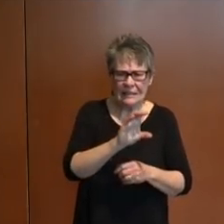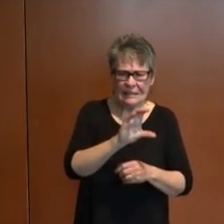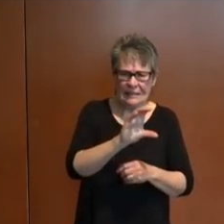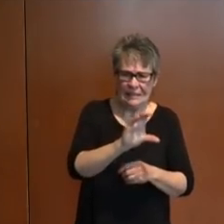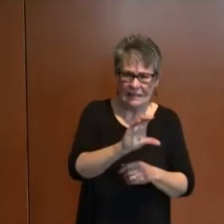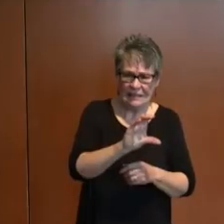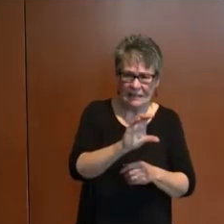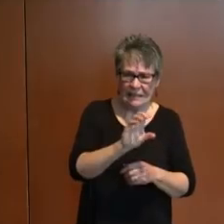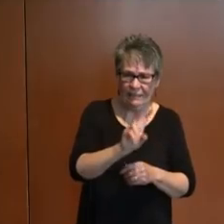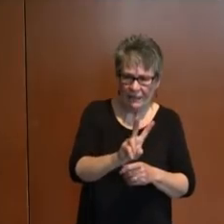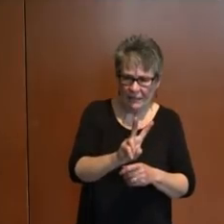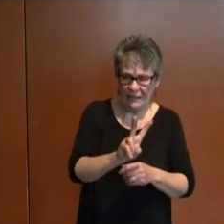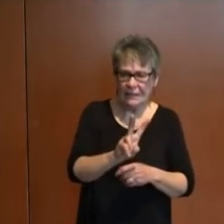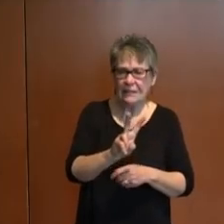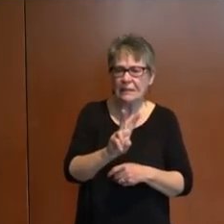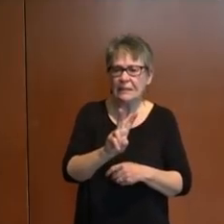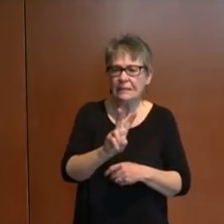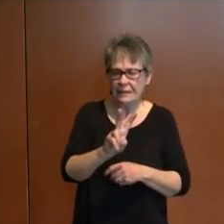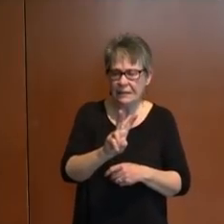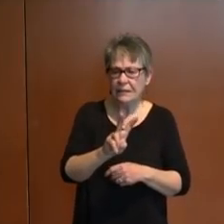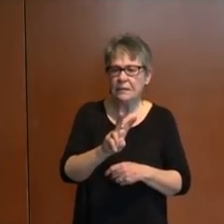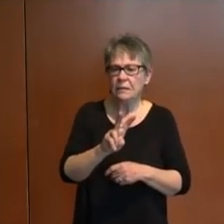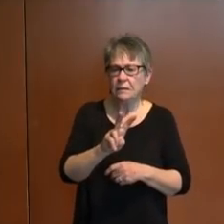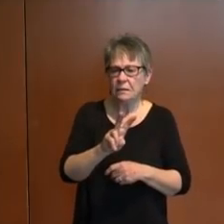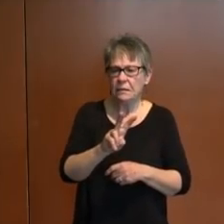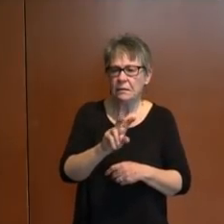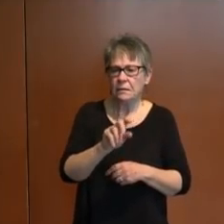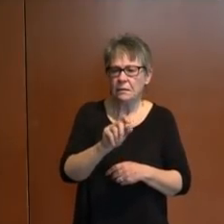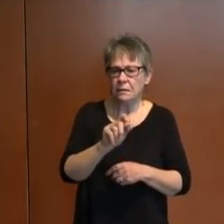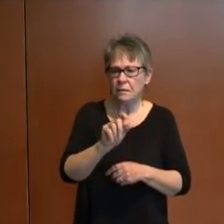cv.business.nj.gov. CV as in coronavirus,